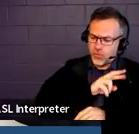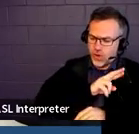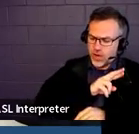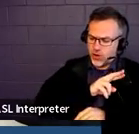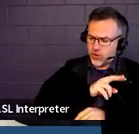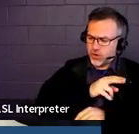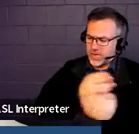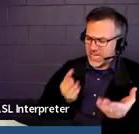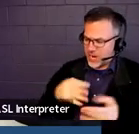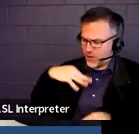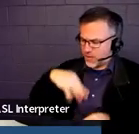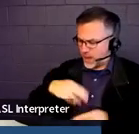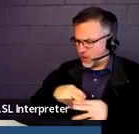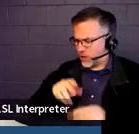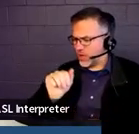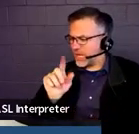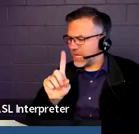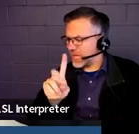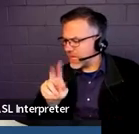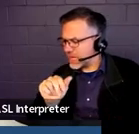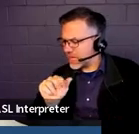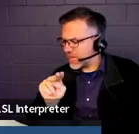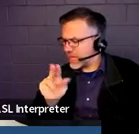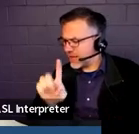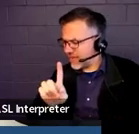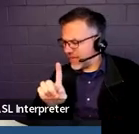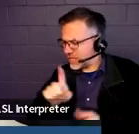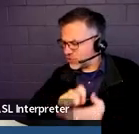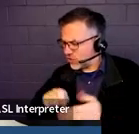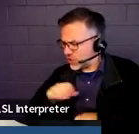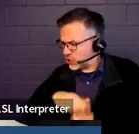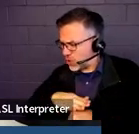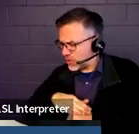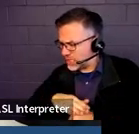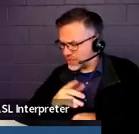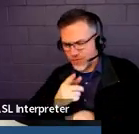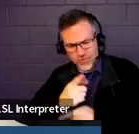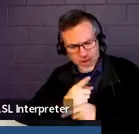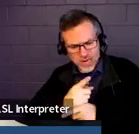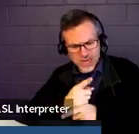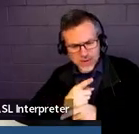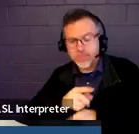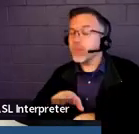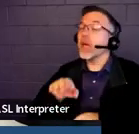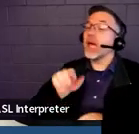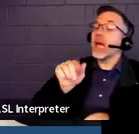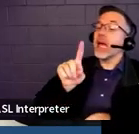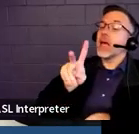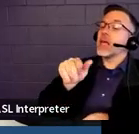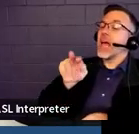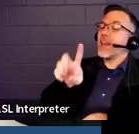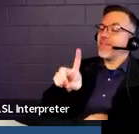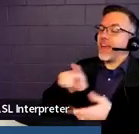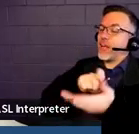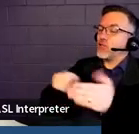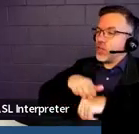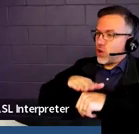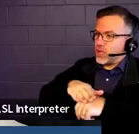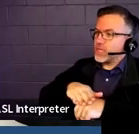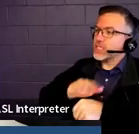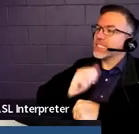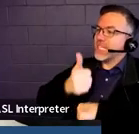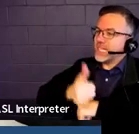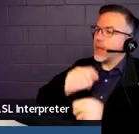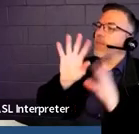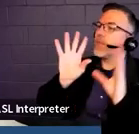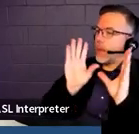correct, Liara? So the advanced written notice is what goes out to schedule the meeting. The written notice